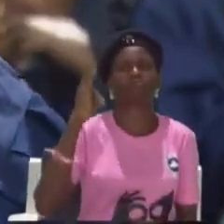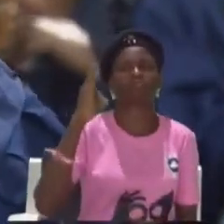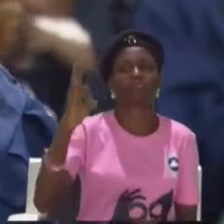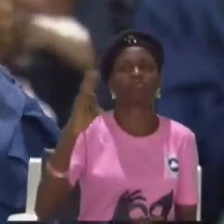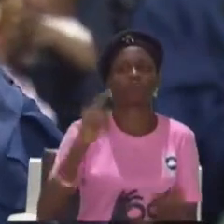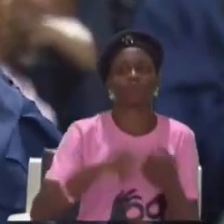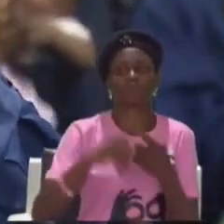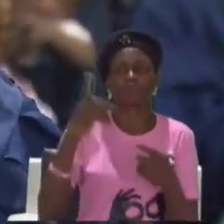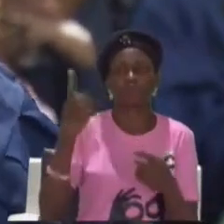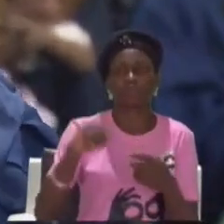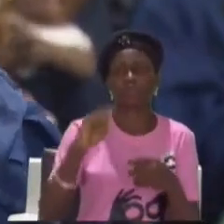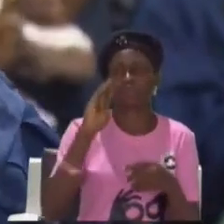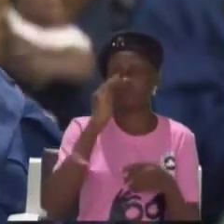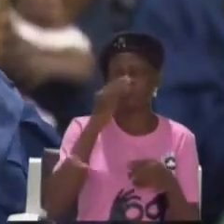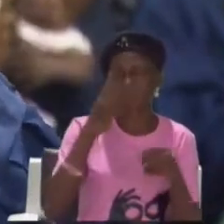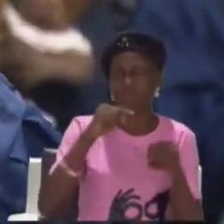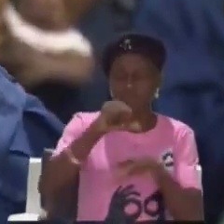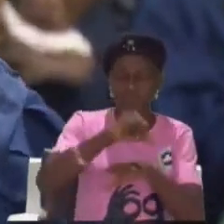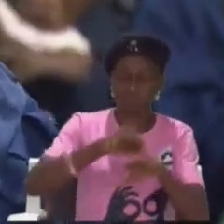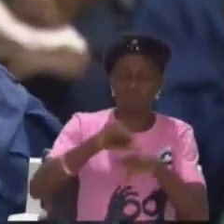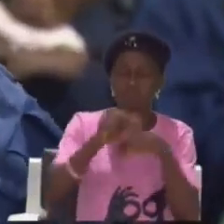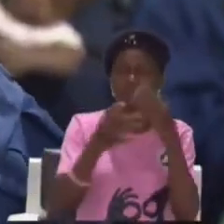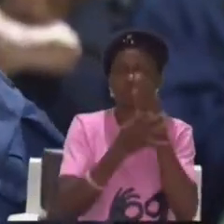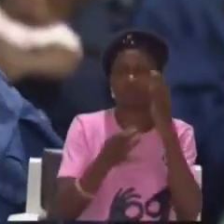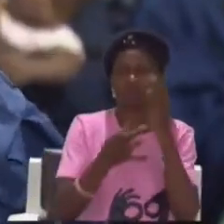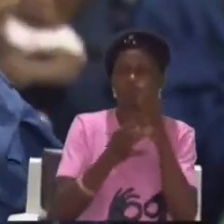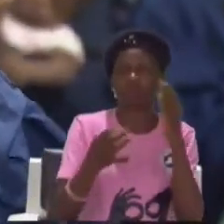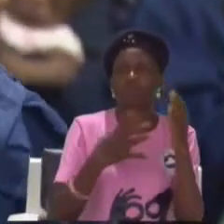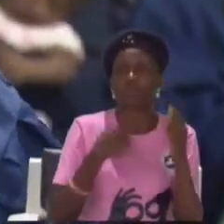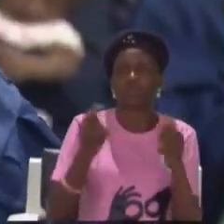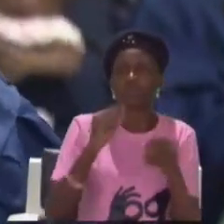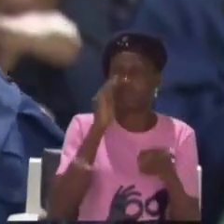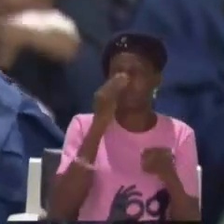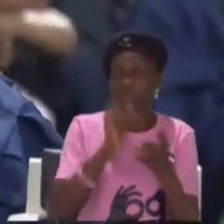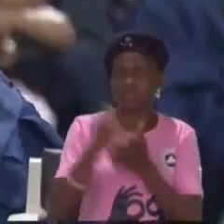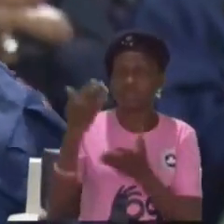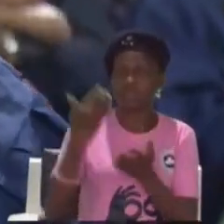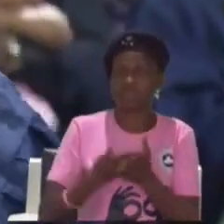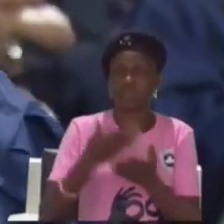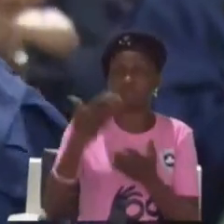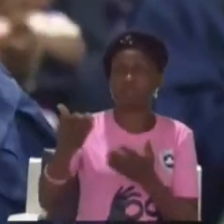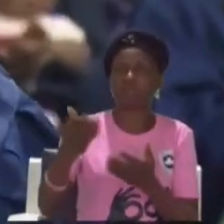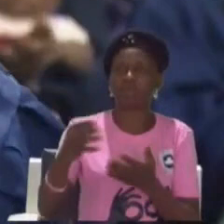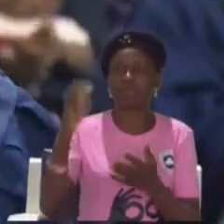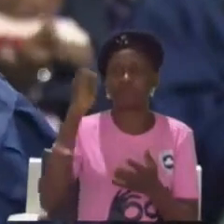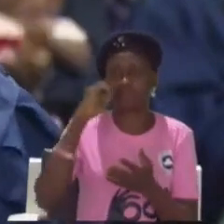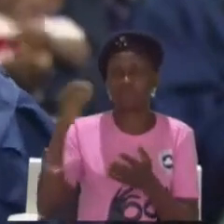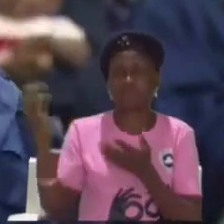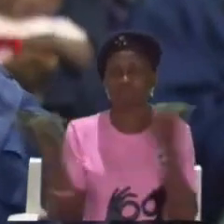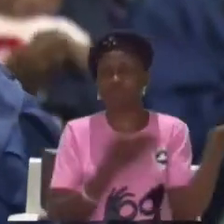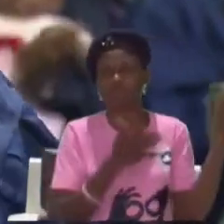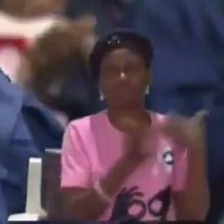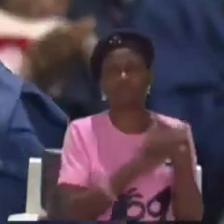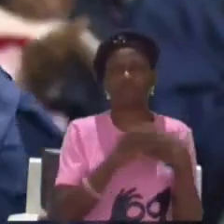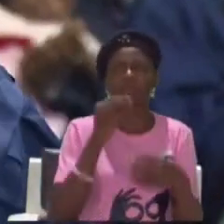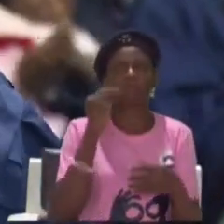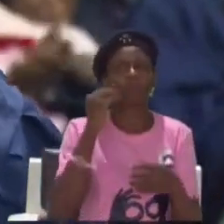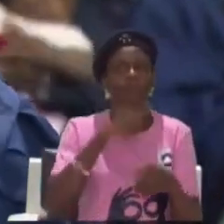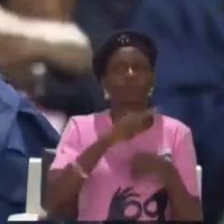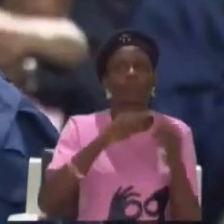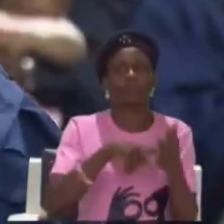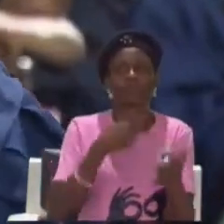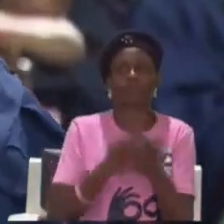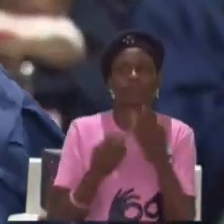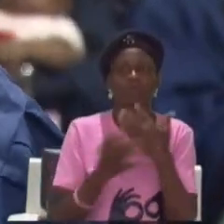the manto, the anointing oil, and the hanky that I bought, I took them back home. When I get